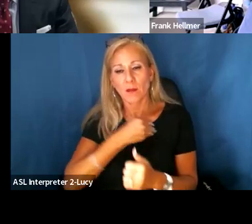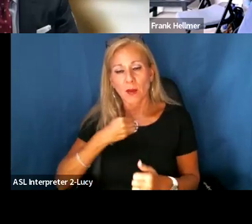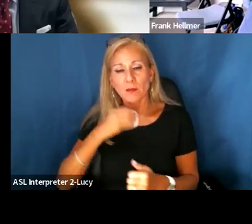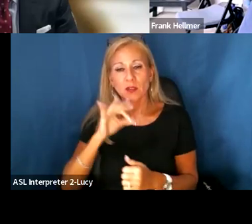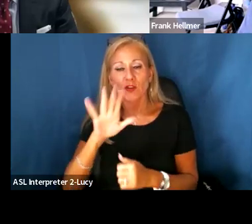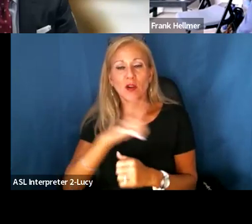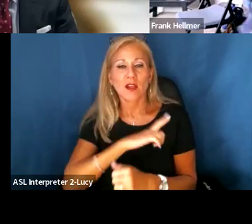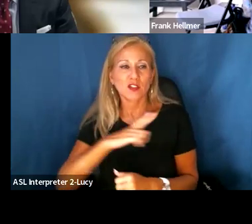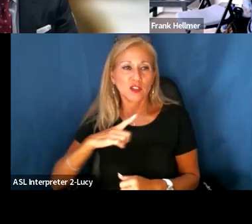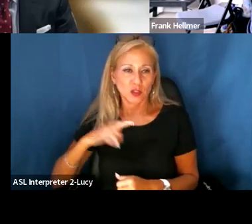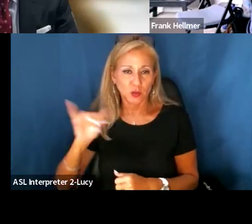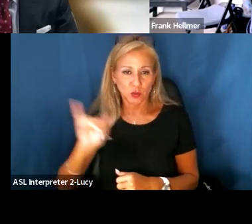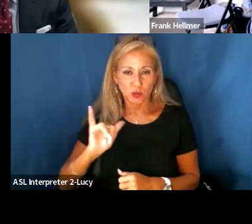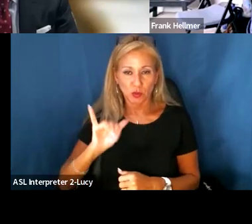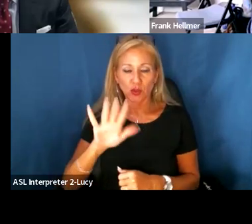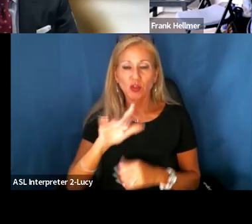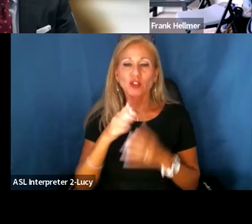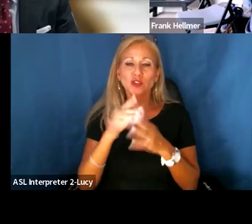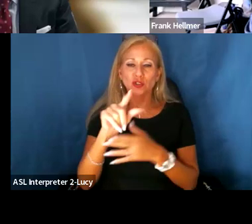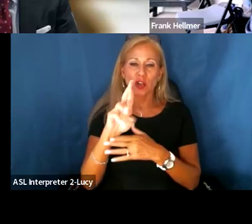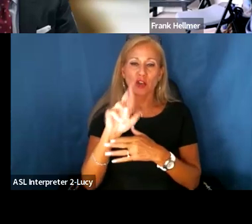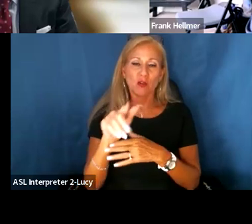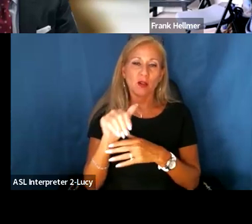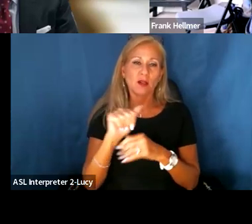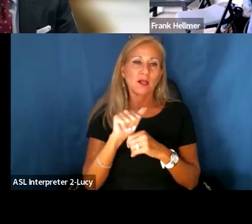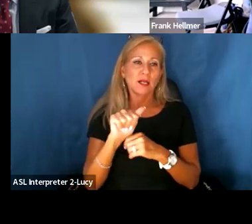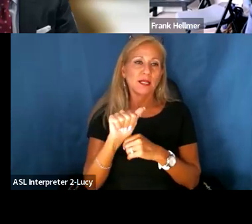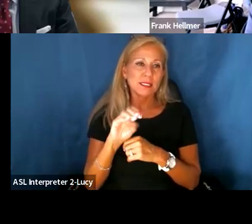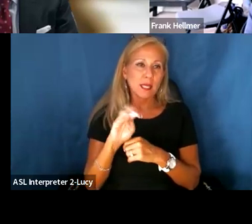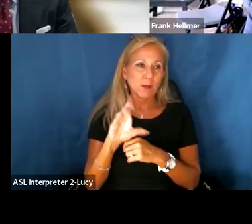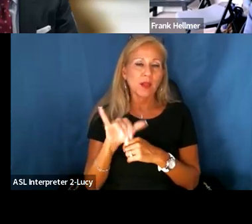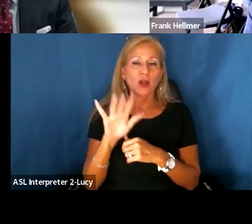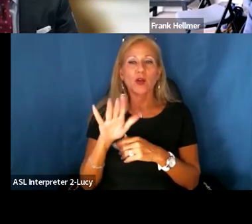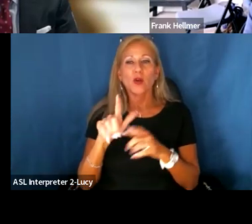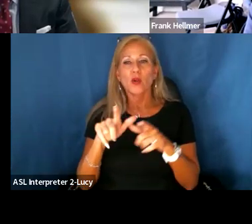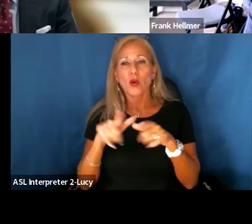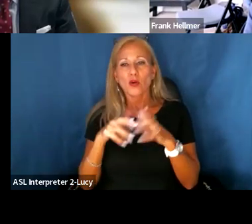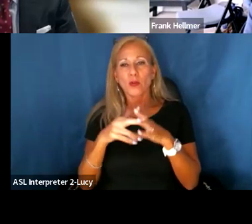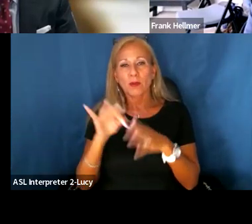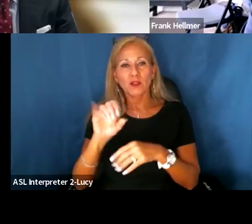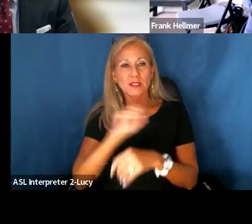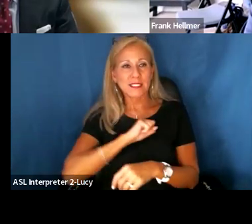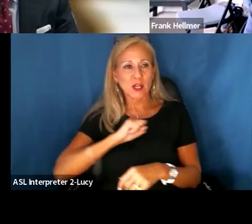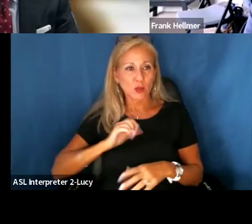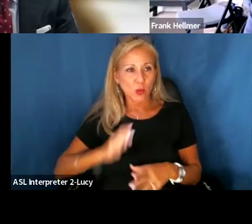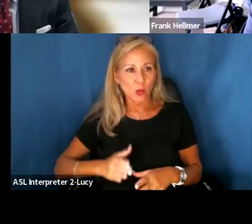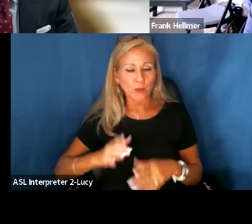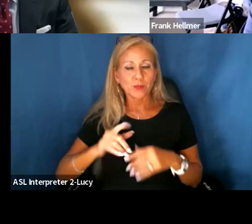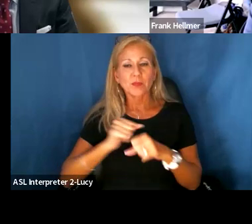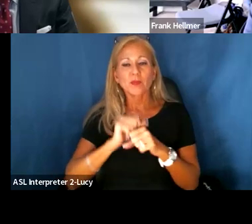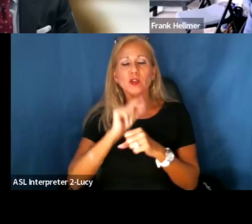your legislature, your General Assembly, your local representative of your senator. And you always want to be making sure